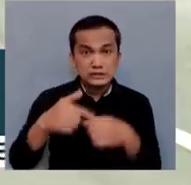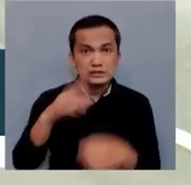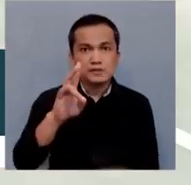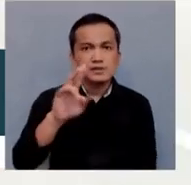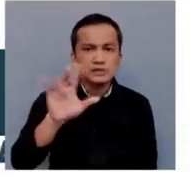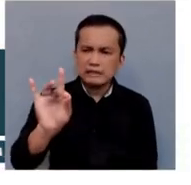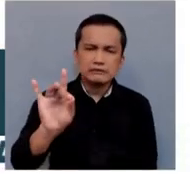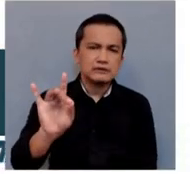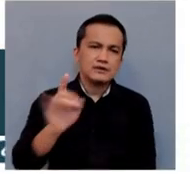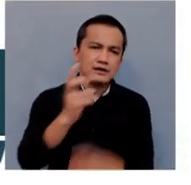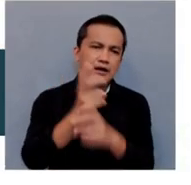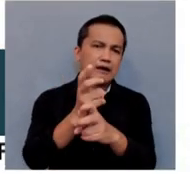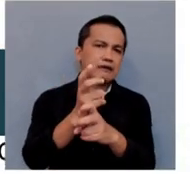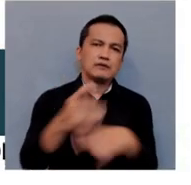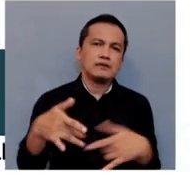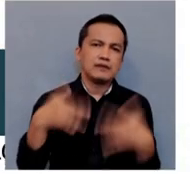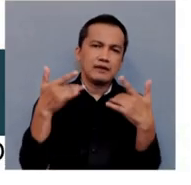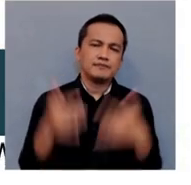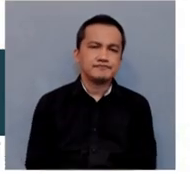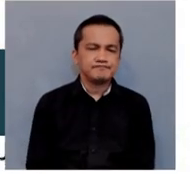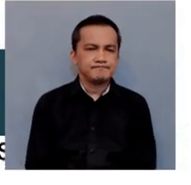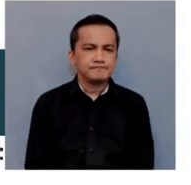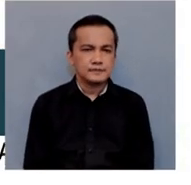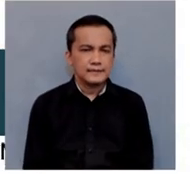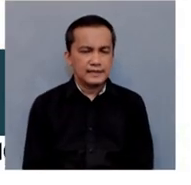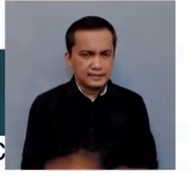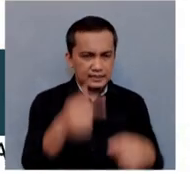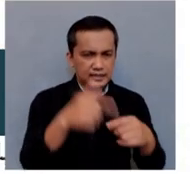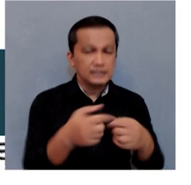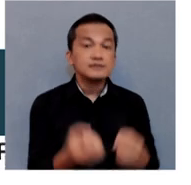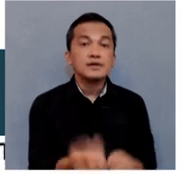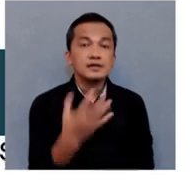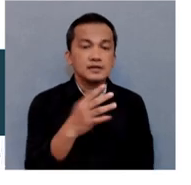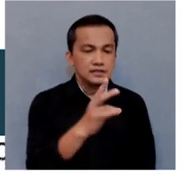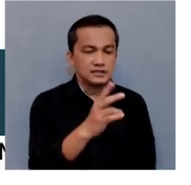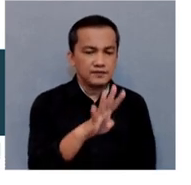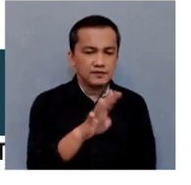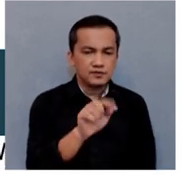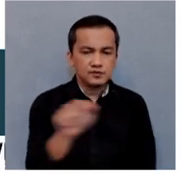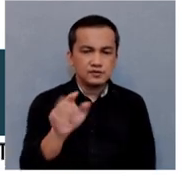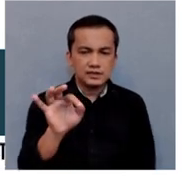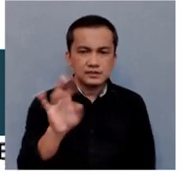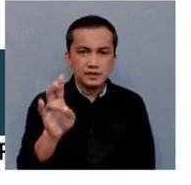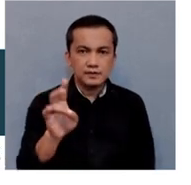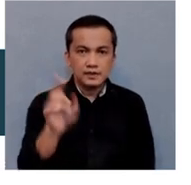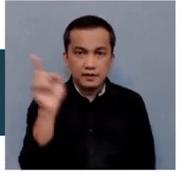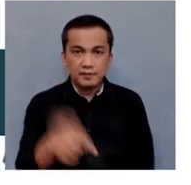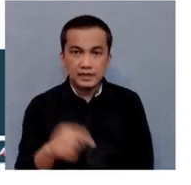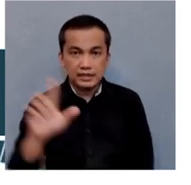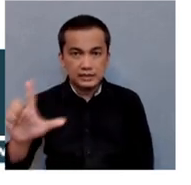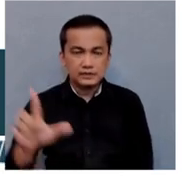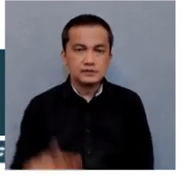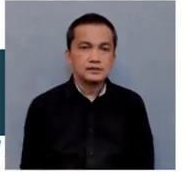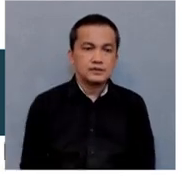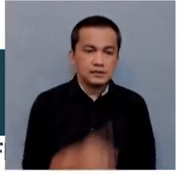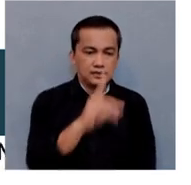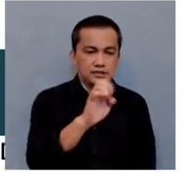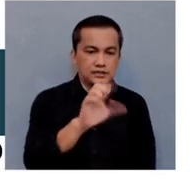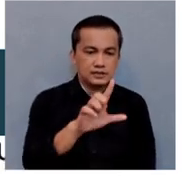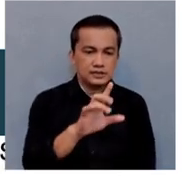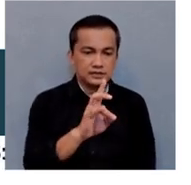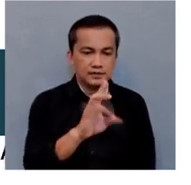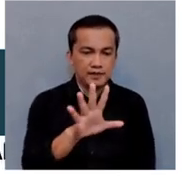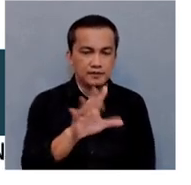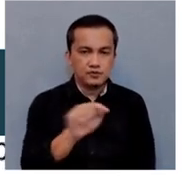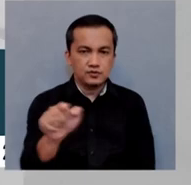ang buhay. Gasoline now retails at 74 to 97 pesos per liter, while diesel is at 75 pesos to 90